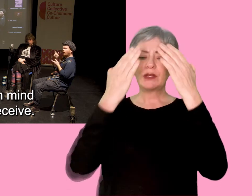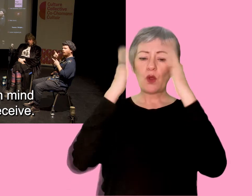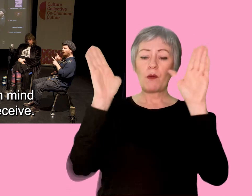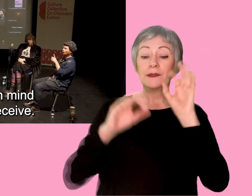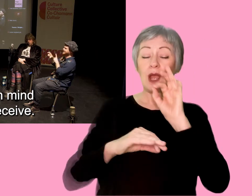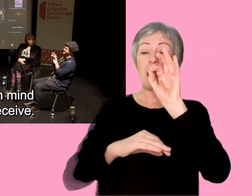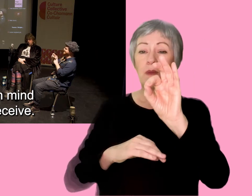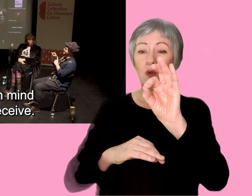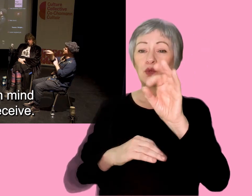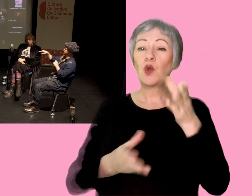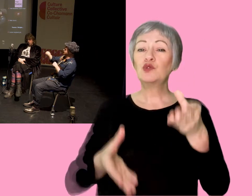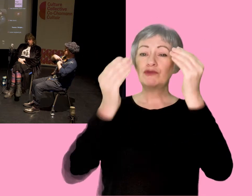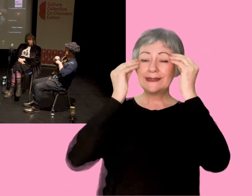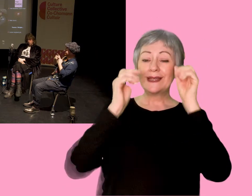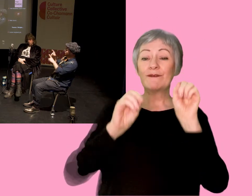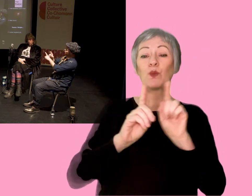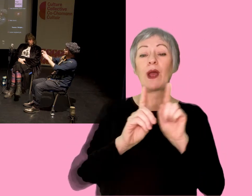to ask, but also to receive.